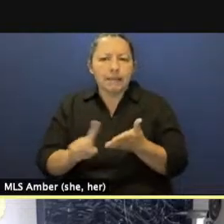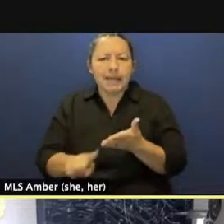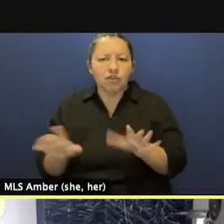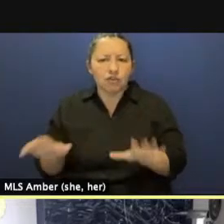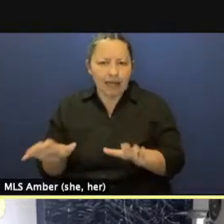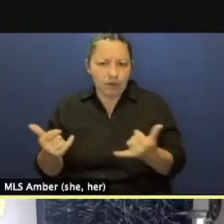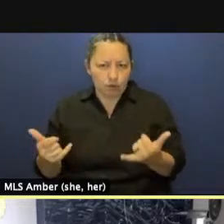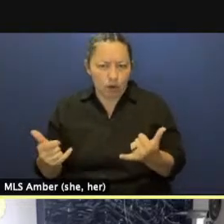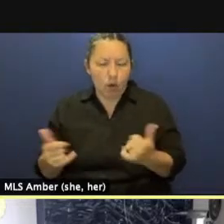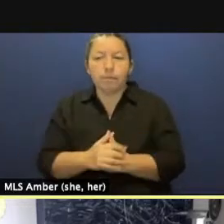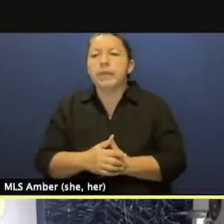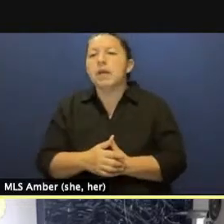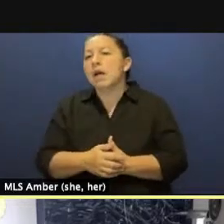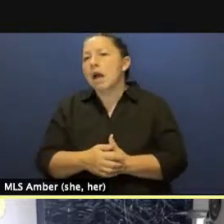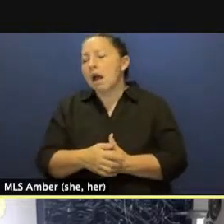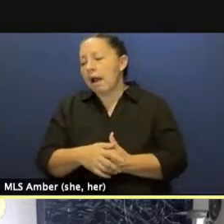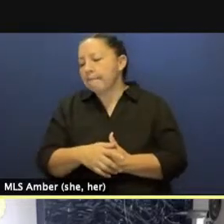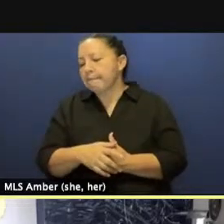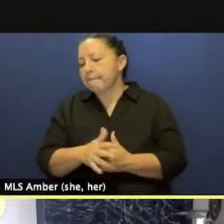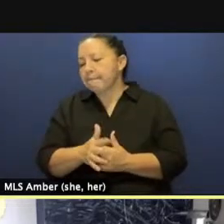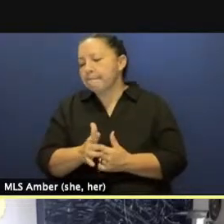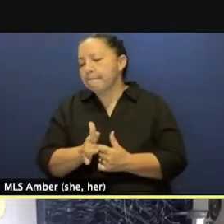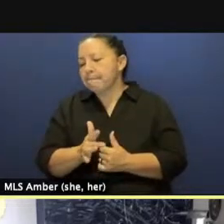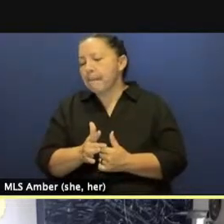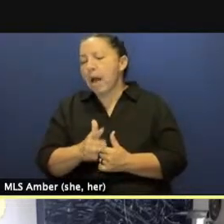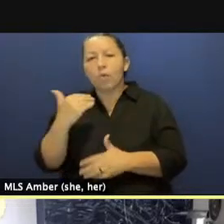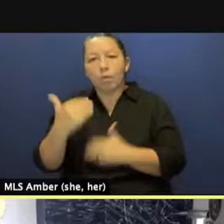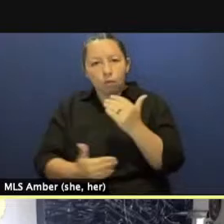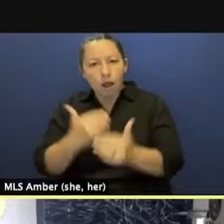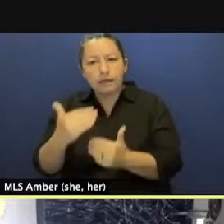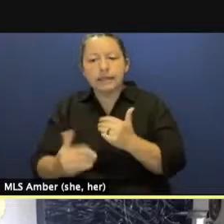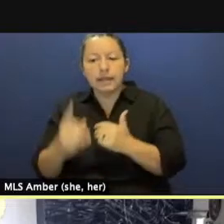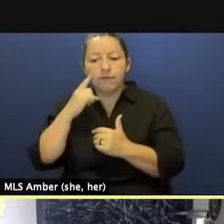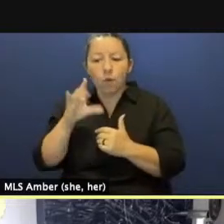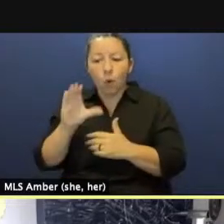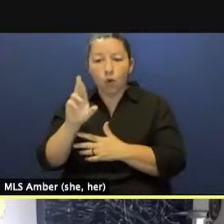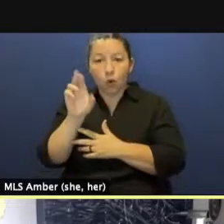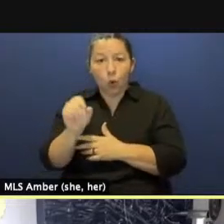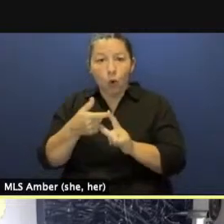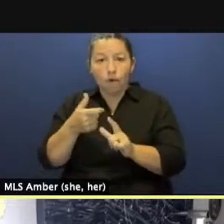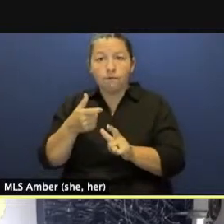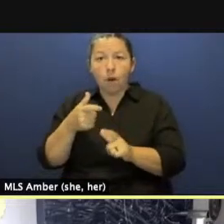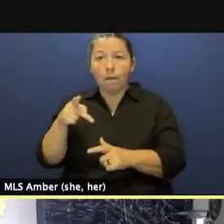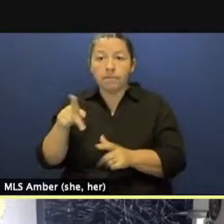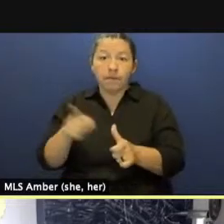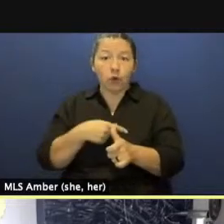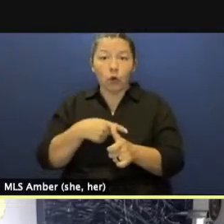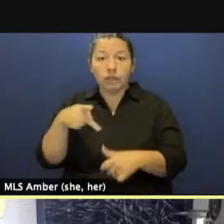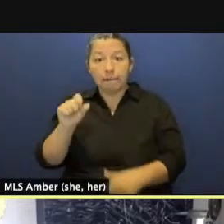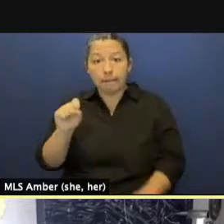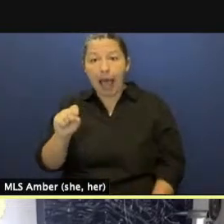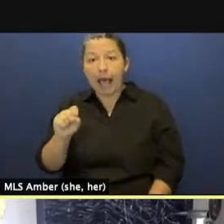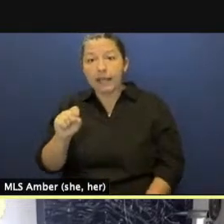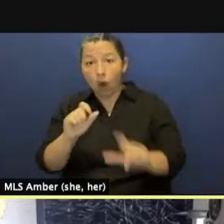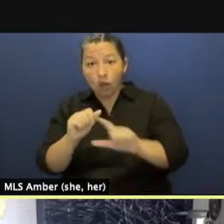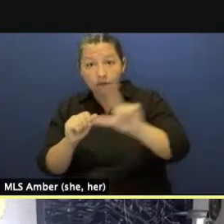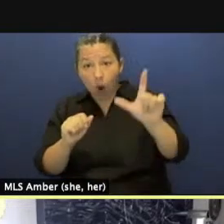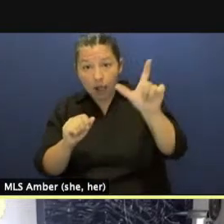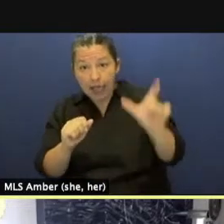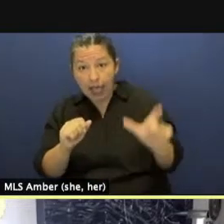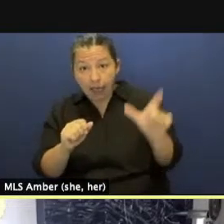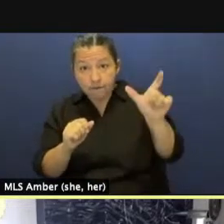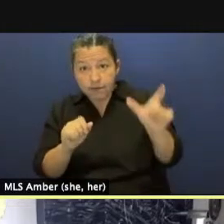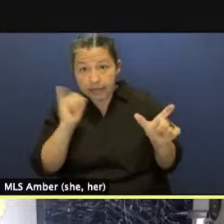activities. The processing of the core from pass 1, shown to your far left,